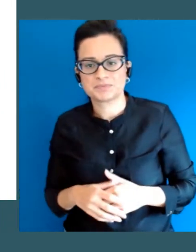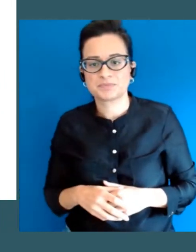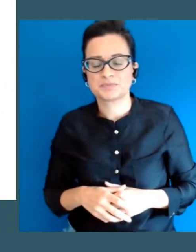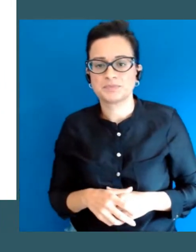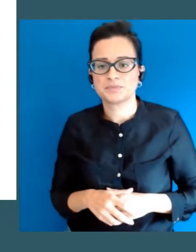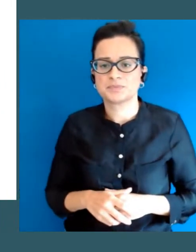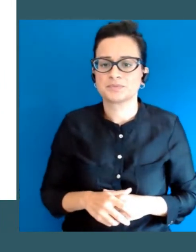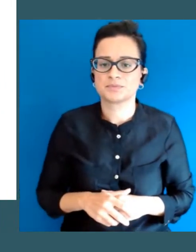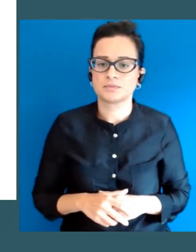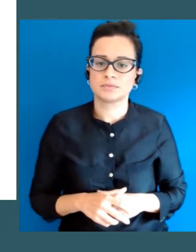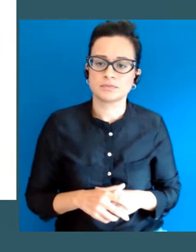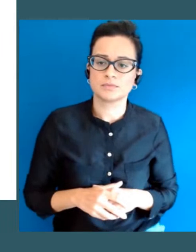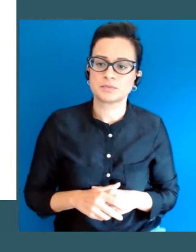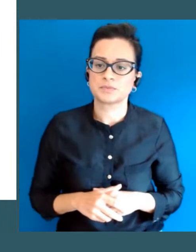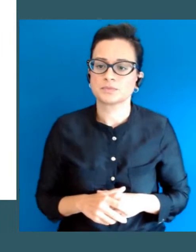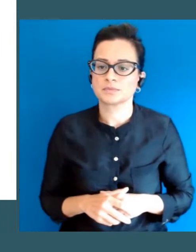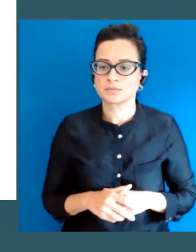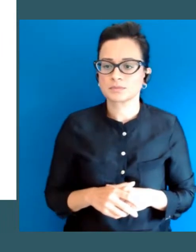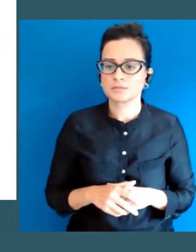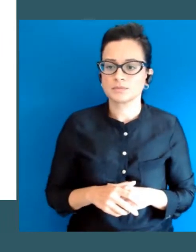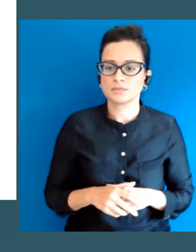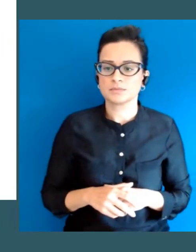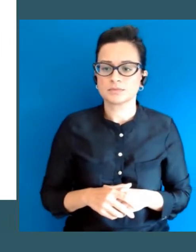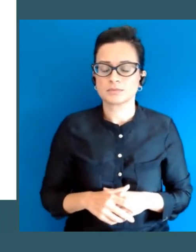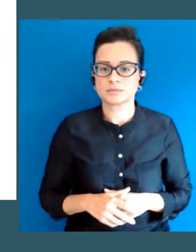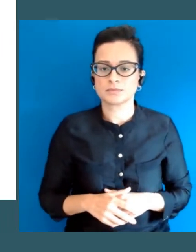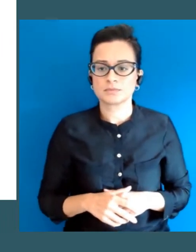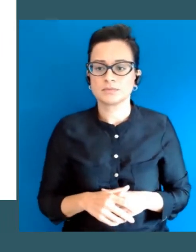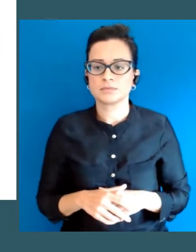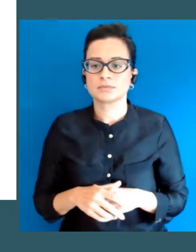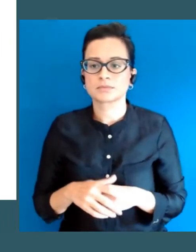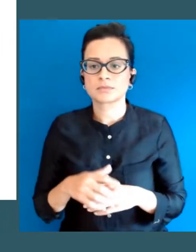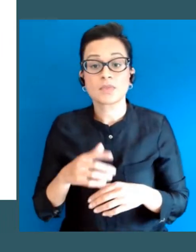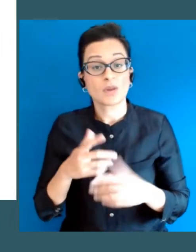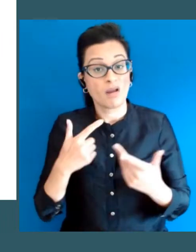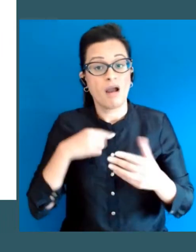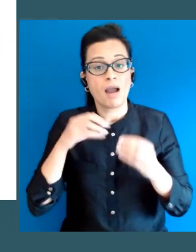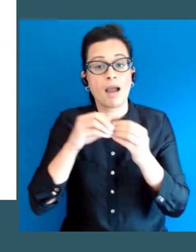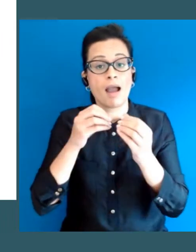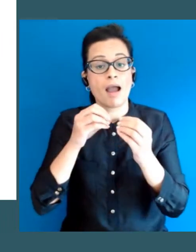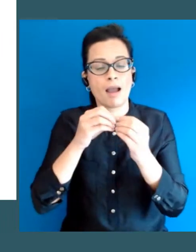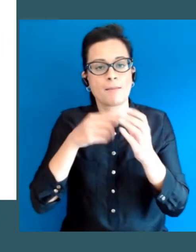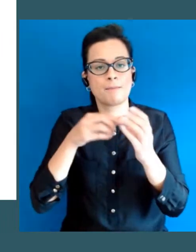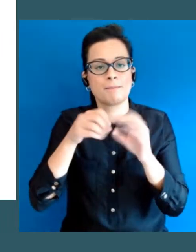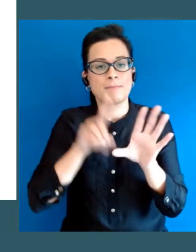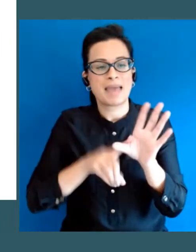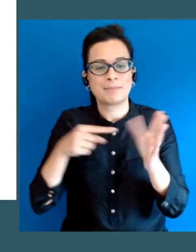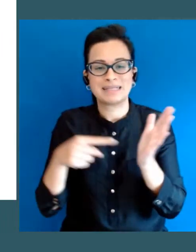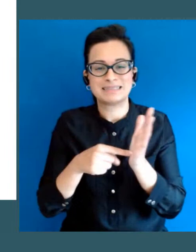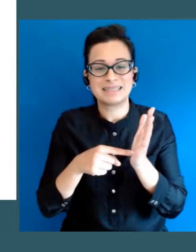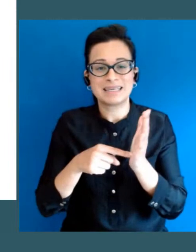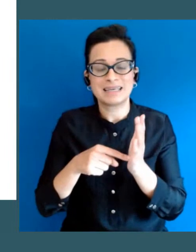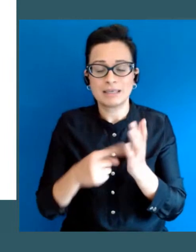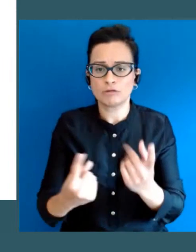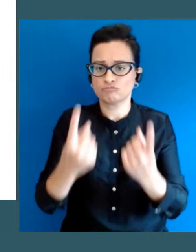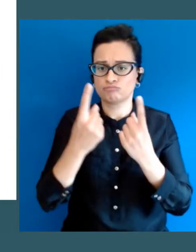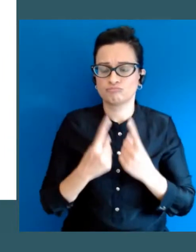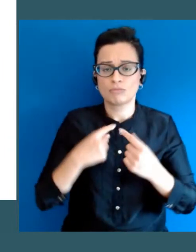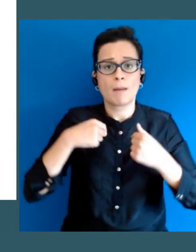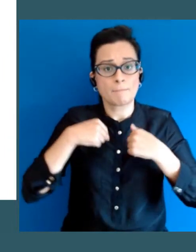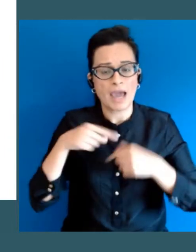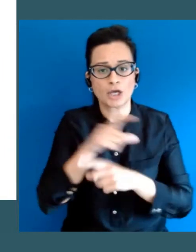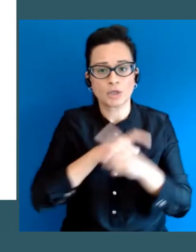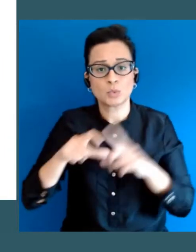So just going to talk to you a little bit about baby T. He came into my clinic, so it's a community clinic, and had a referral from a GP. So we